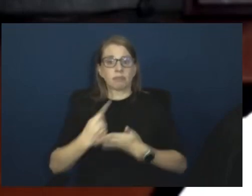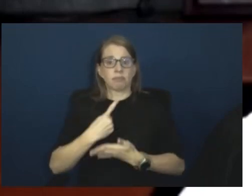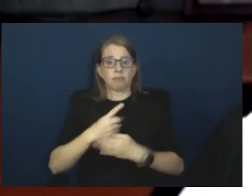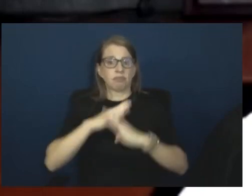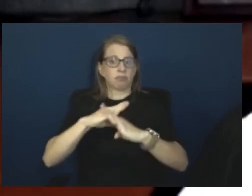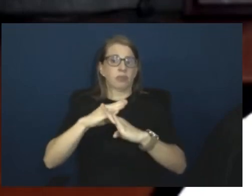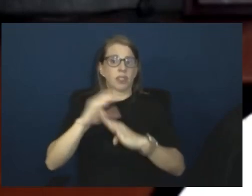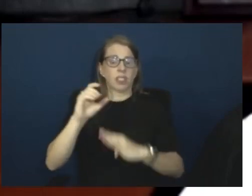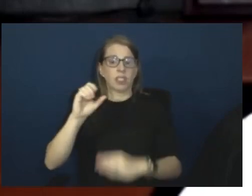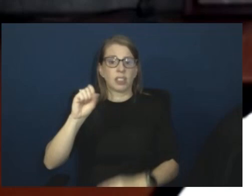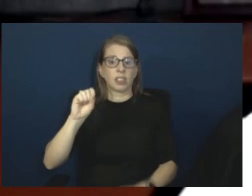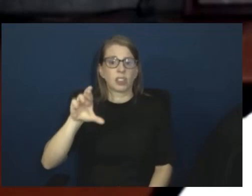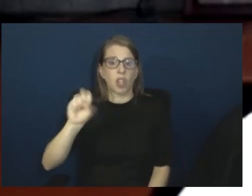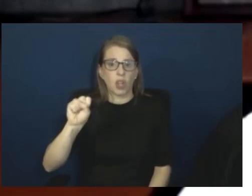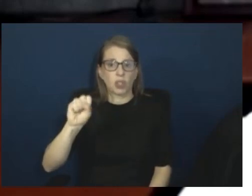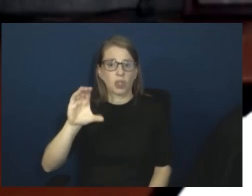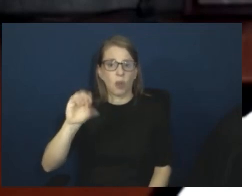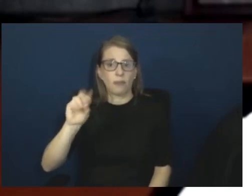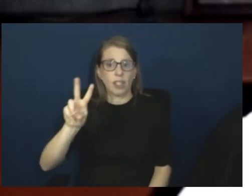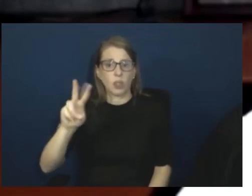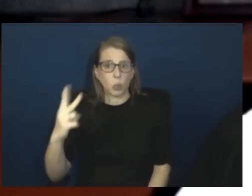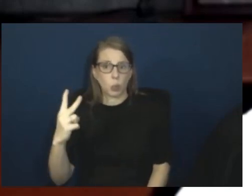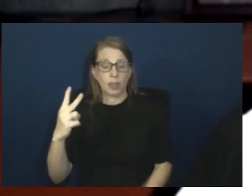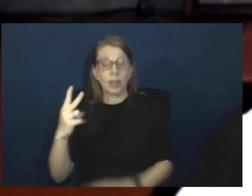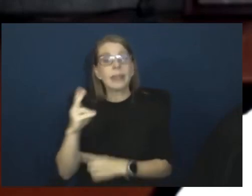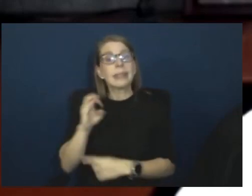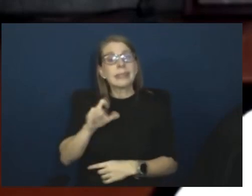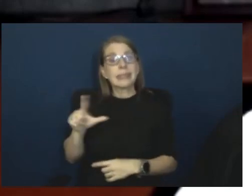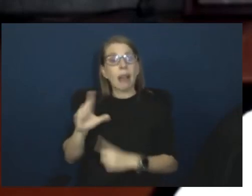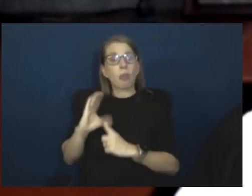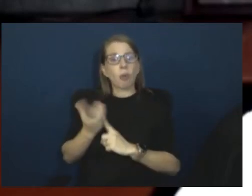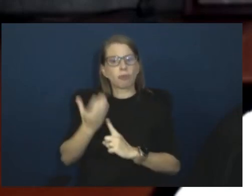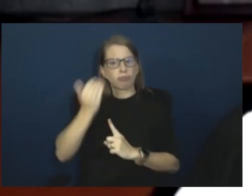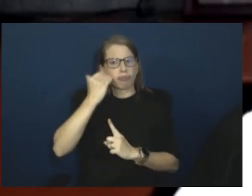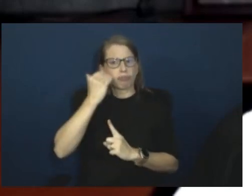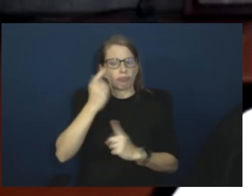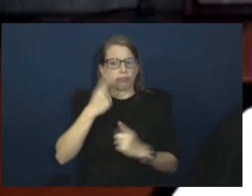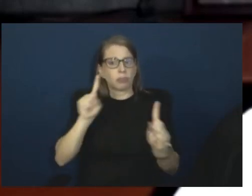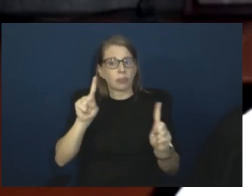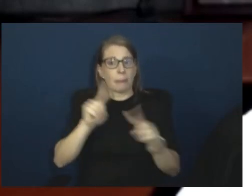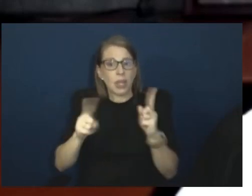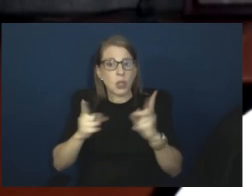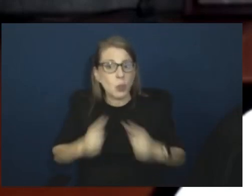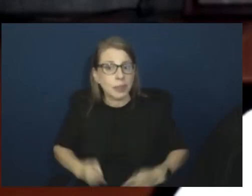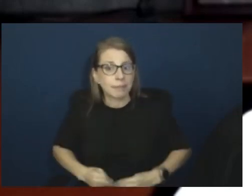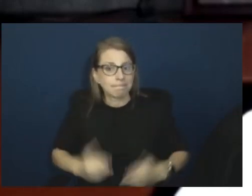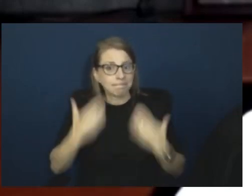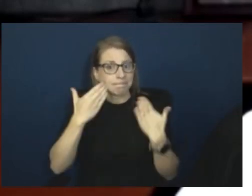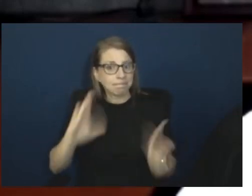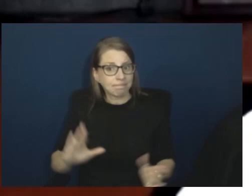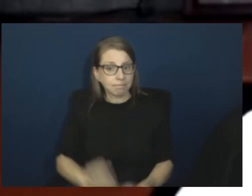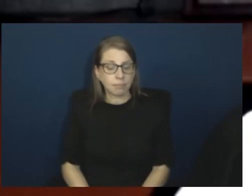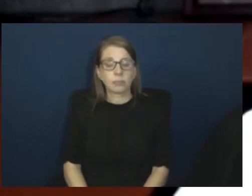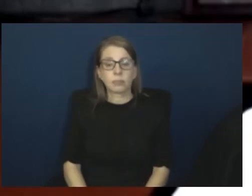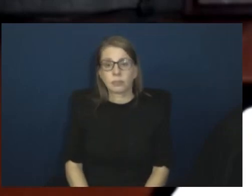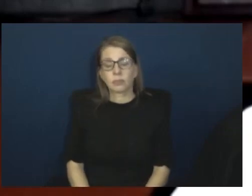works in cell culture, but we don't know whether it works in humans. So using a